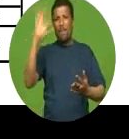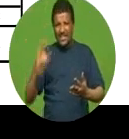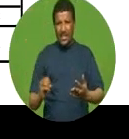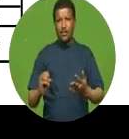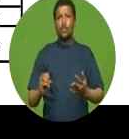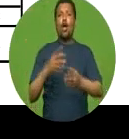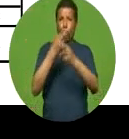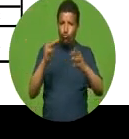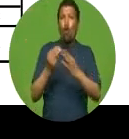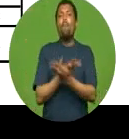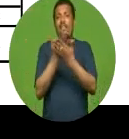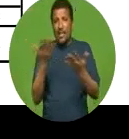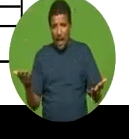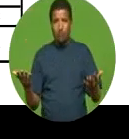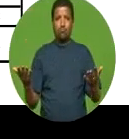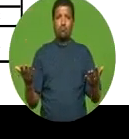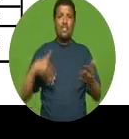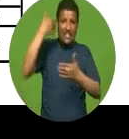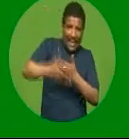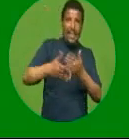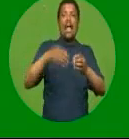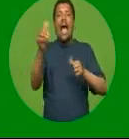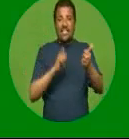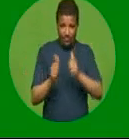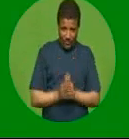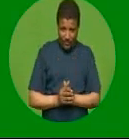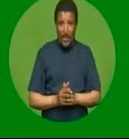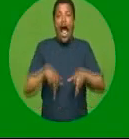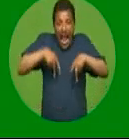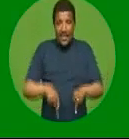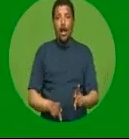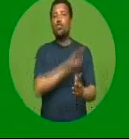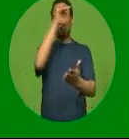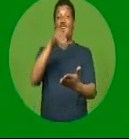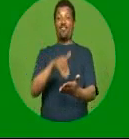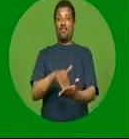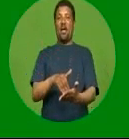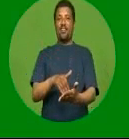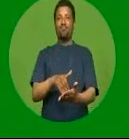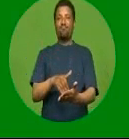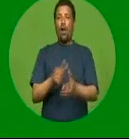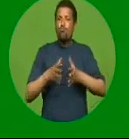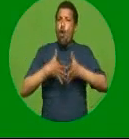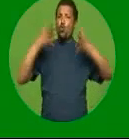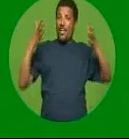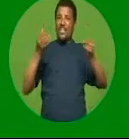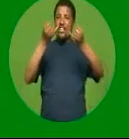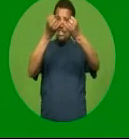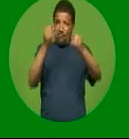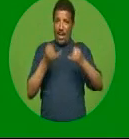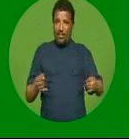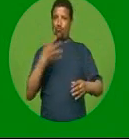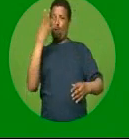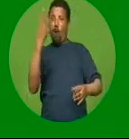raw materials to the secondary activities. The agricultural sector can be broadly divided into